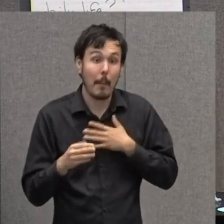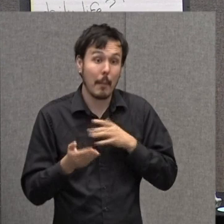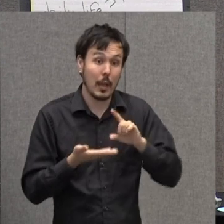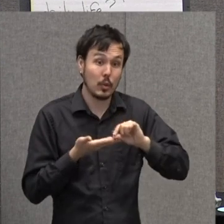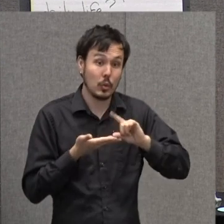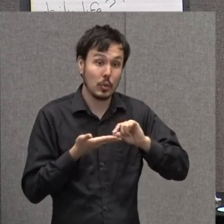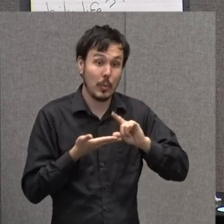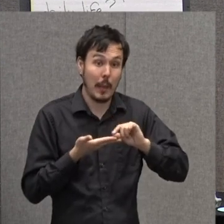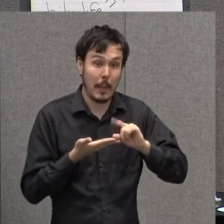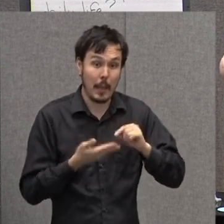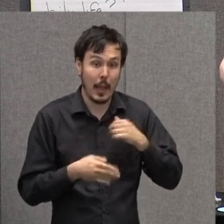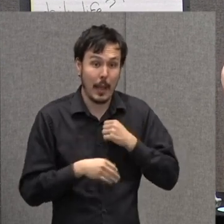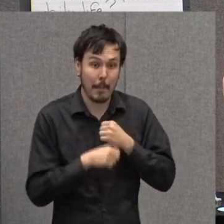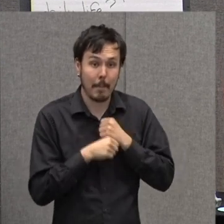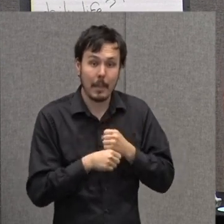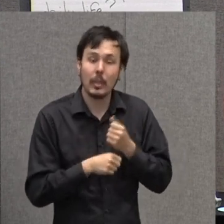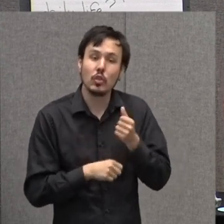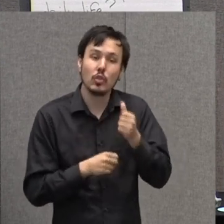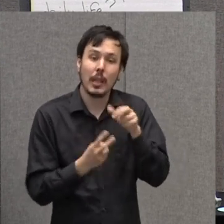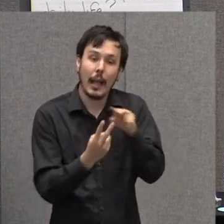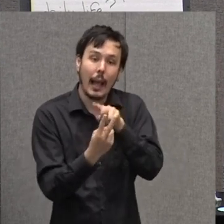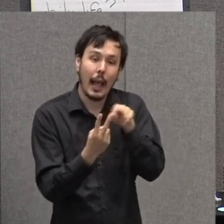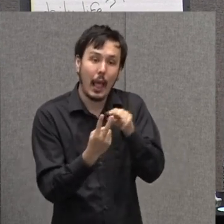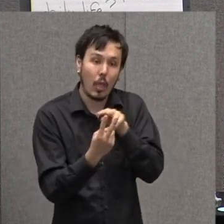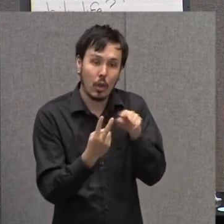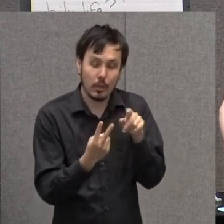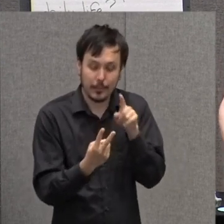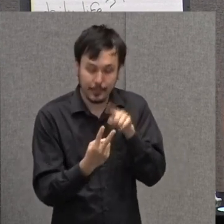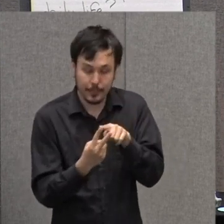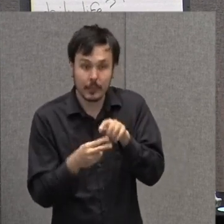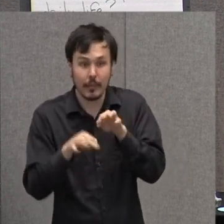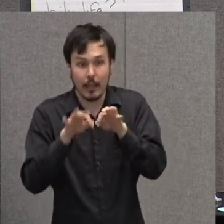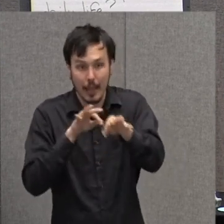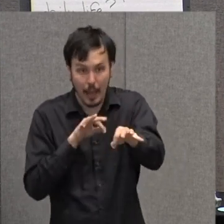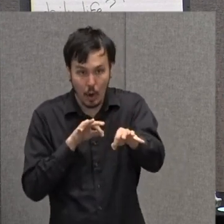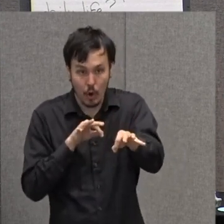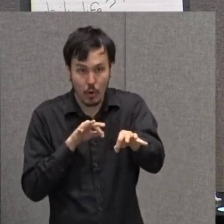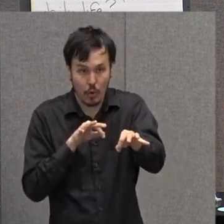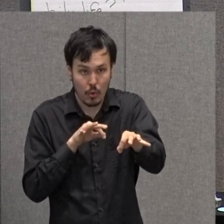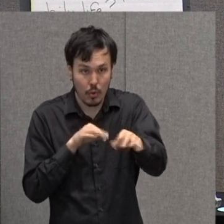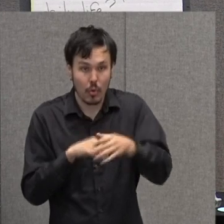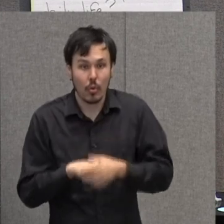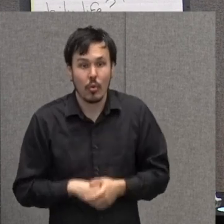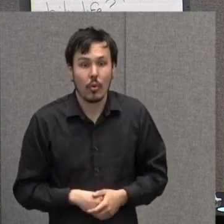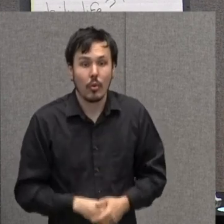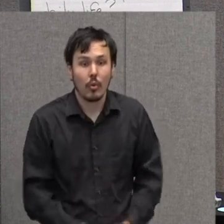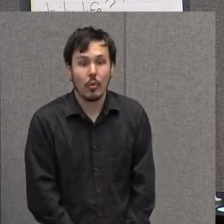which you can either tear, and we can